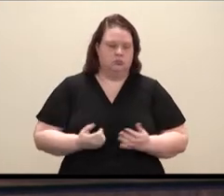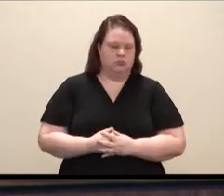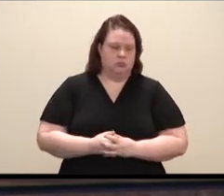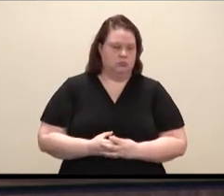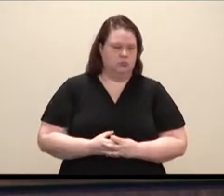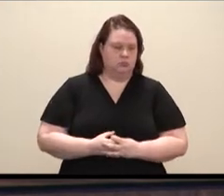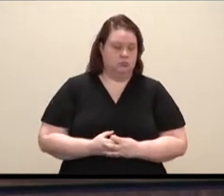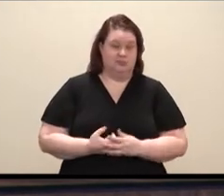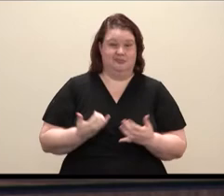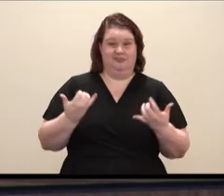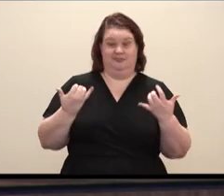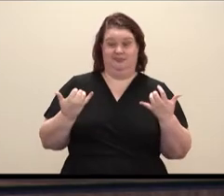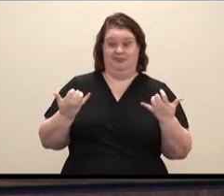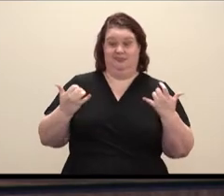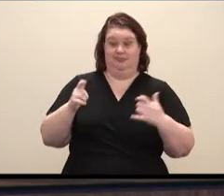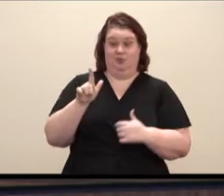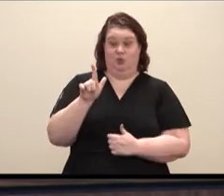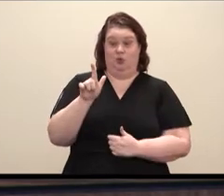kind of this 21st century,